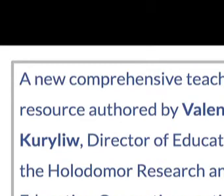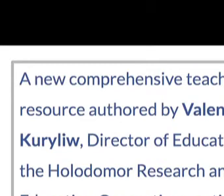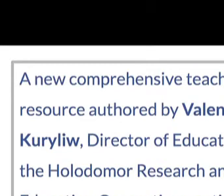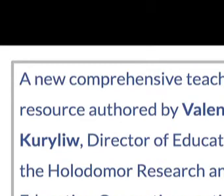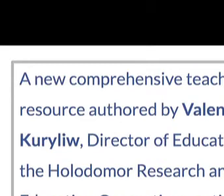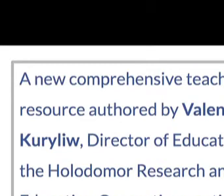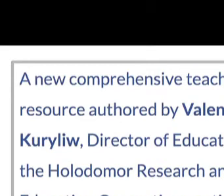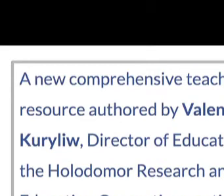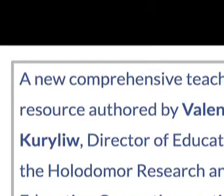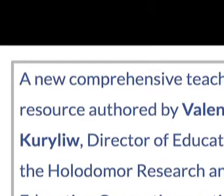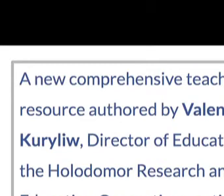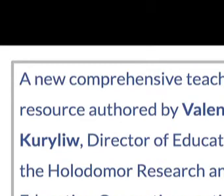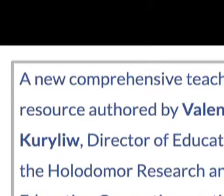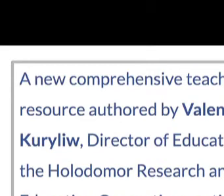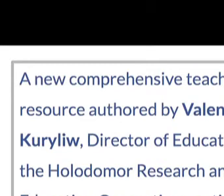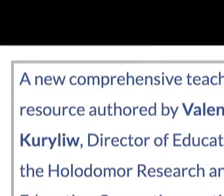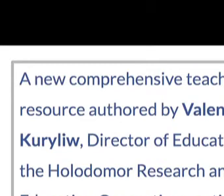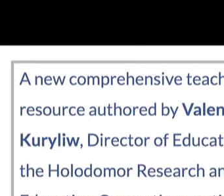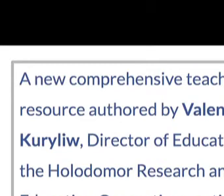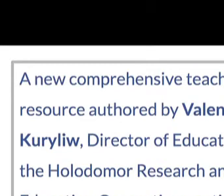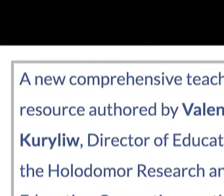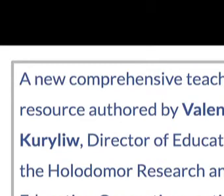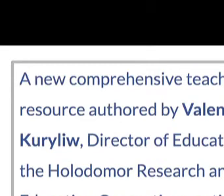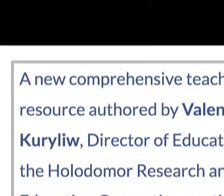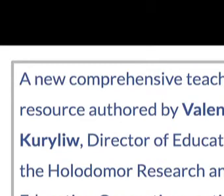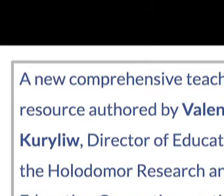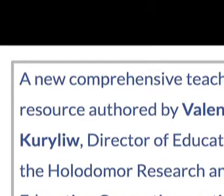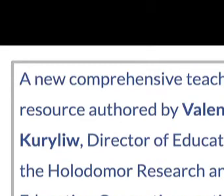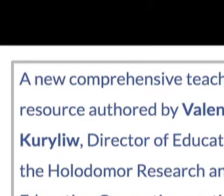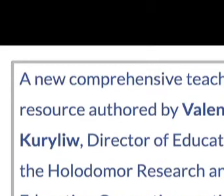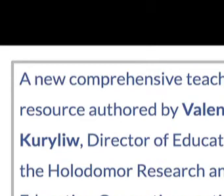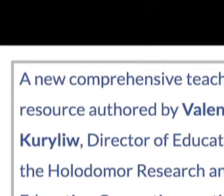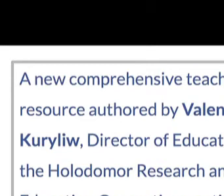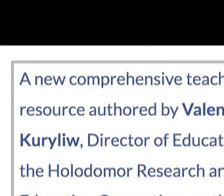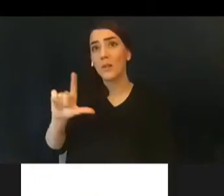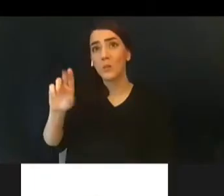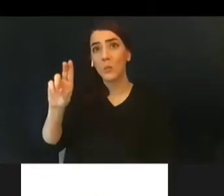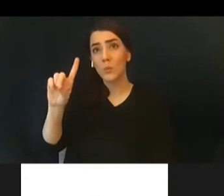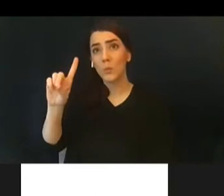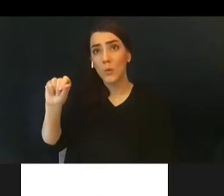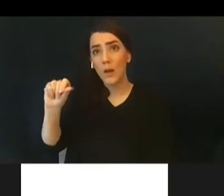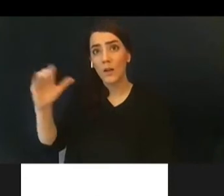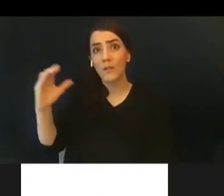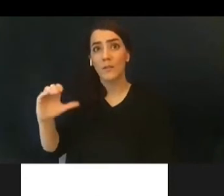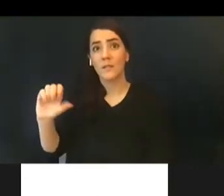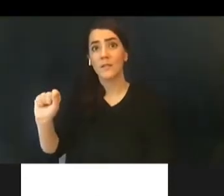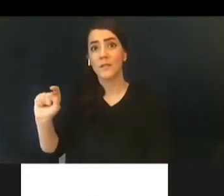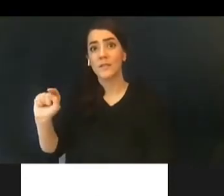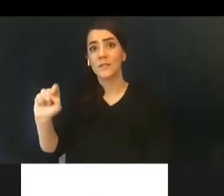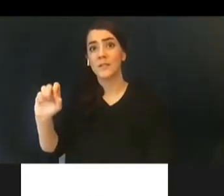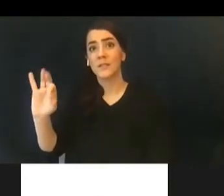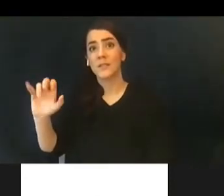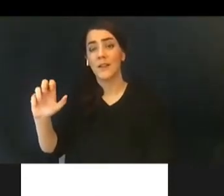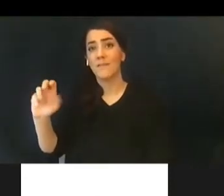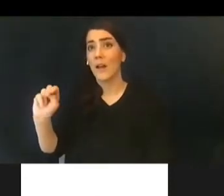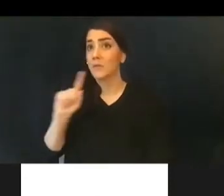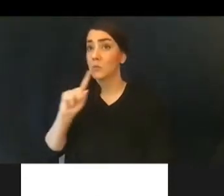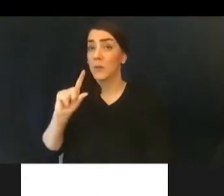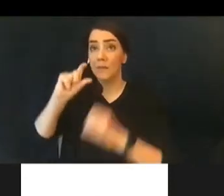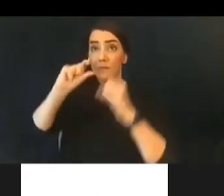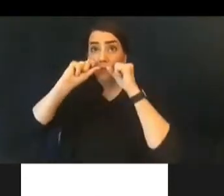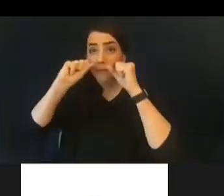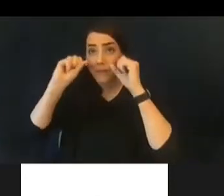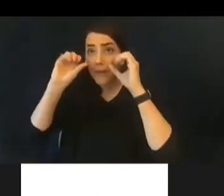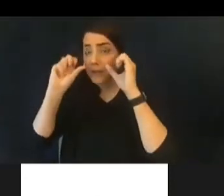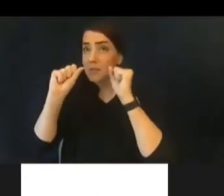Yes, thank you so much, Luda and Stefan. This has been fascinating and a real pleasure to hear